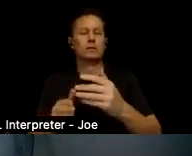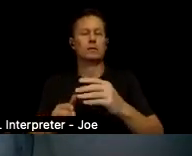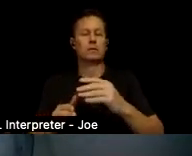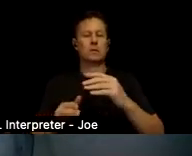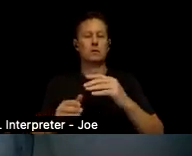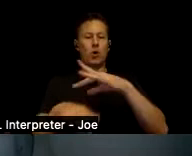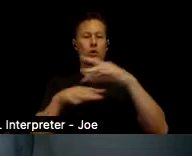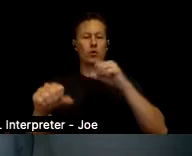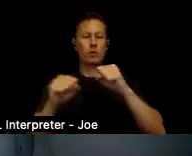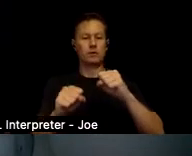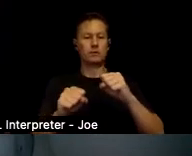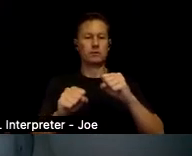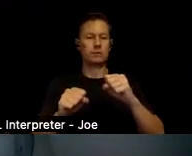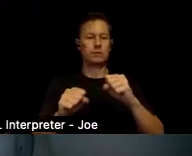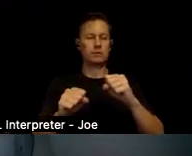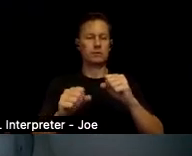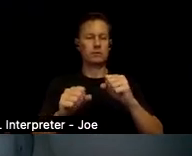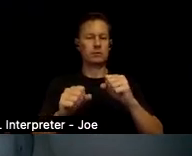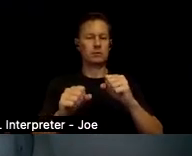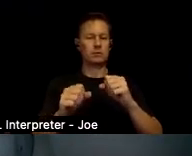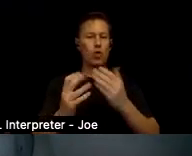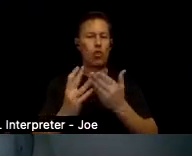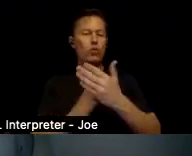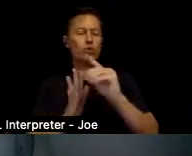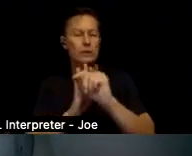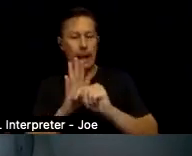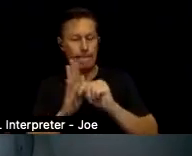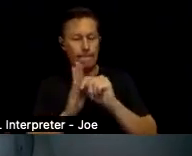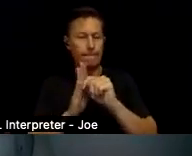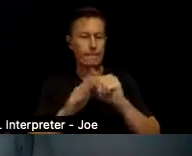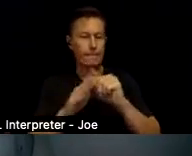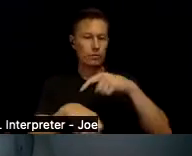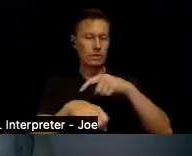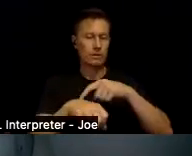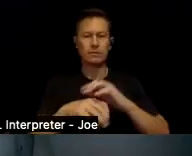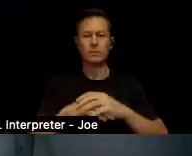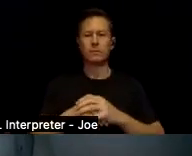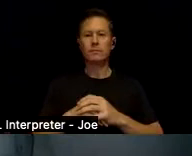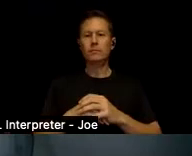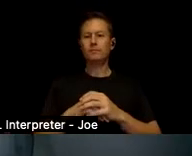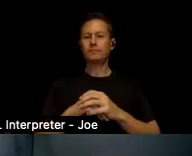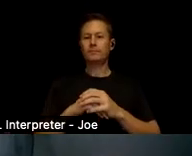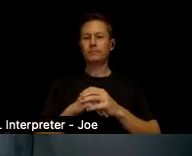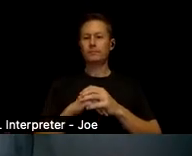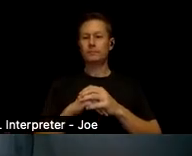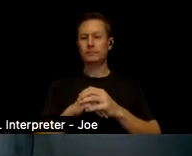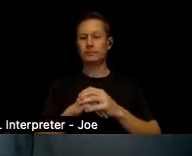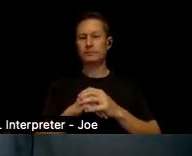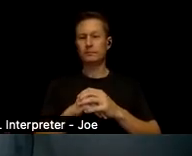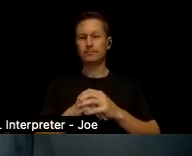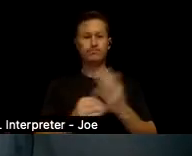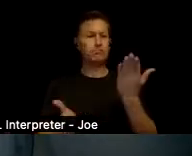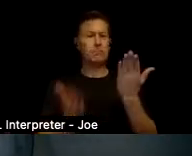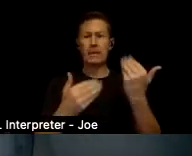up. Sometimes they don't. No, probably they won't because you're not seeing my screen. Okay, thank you. So you may